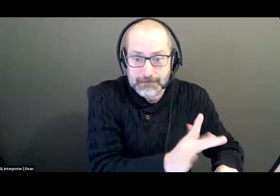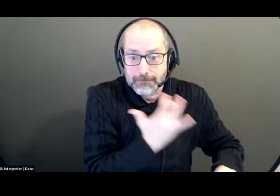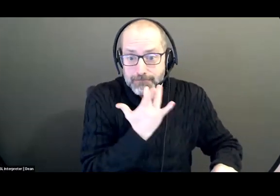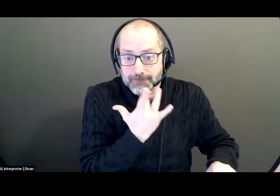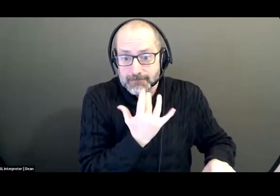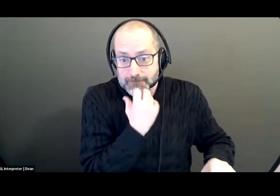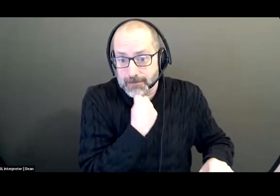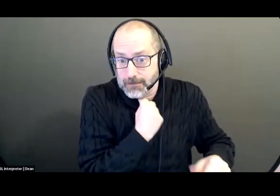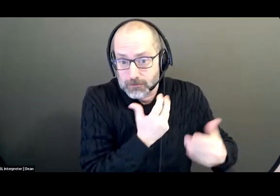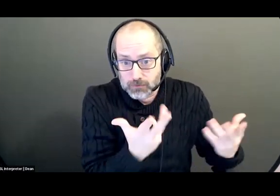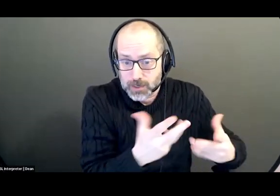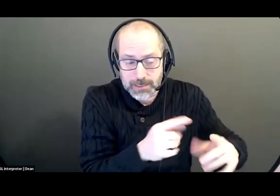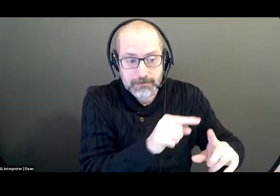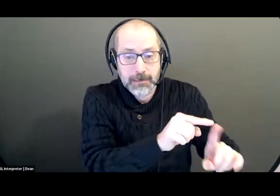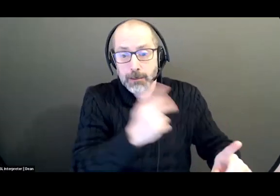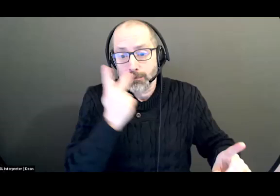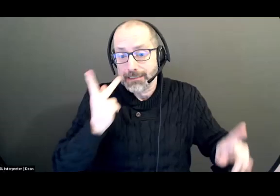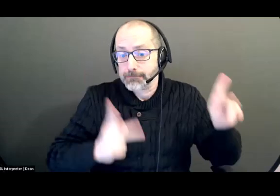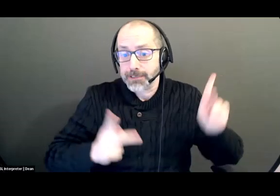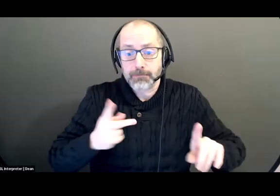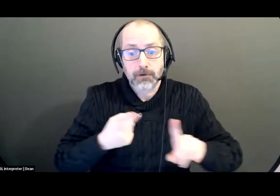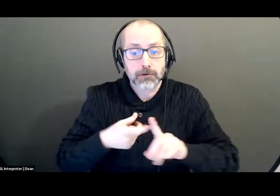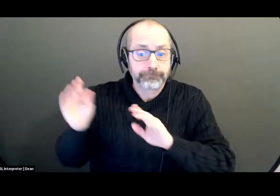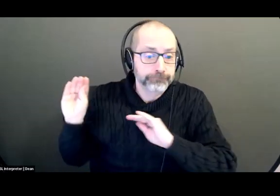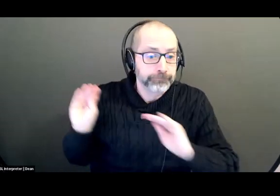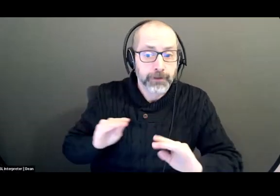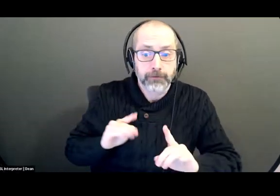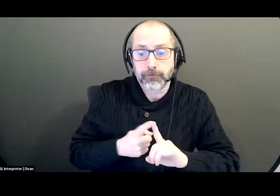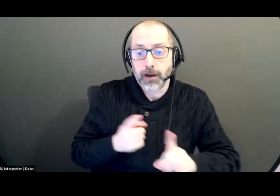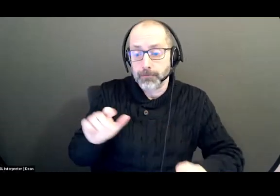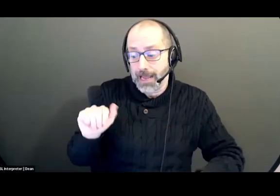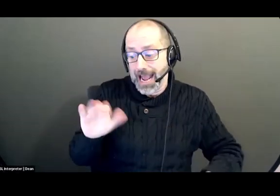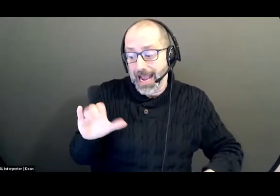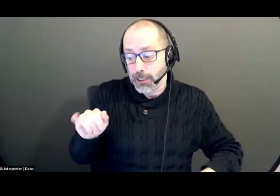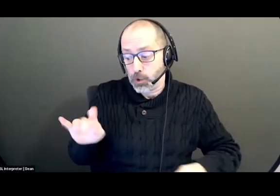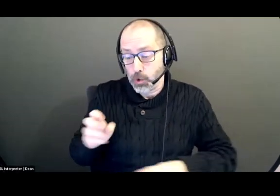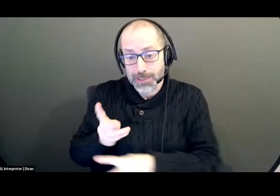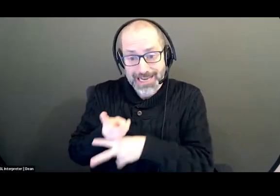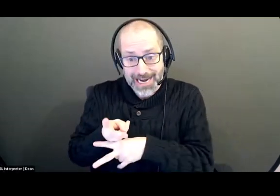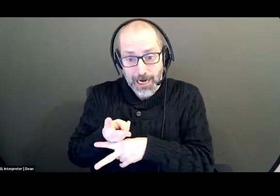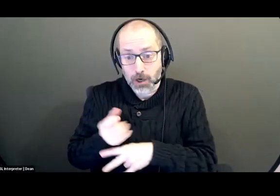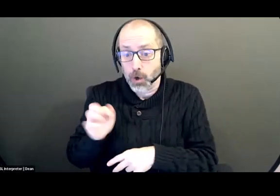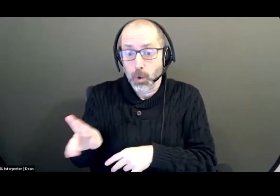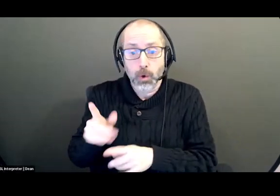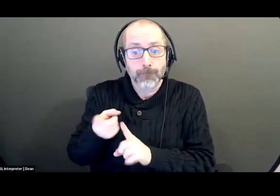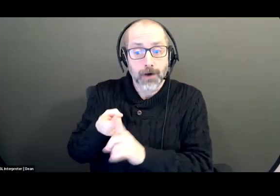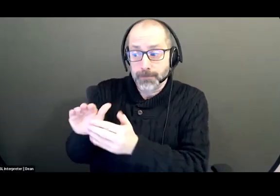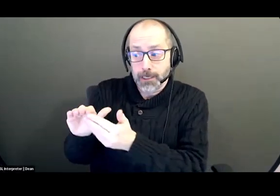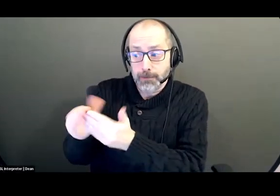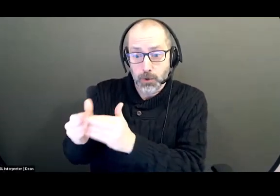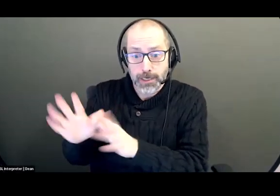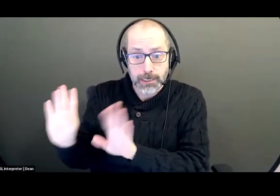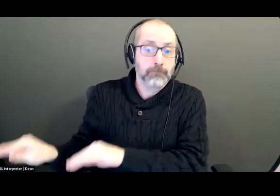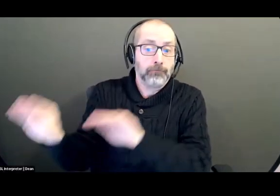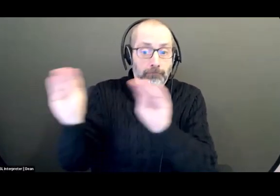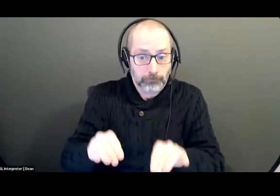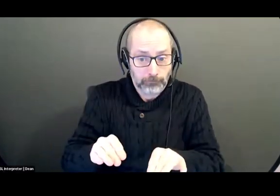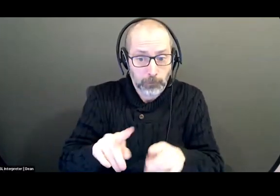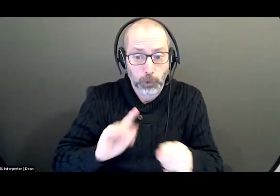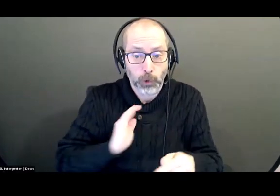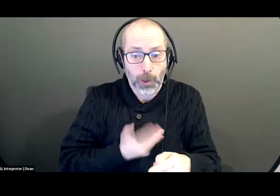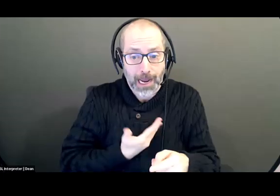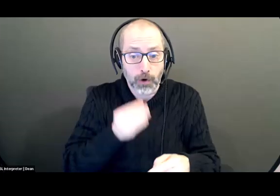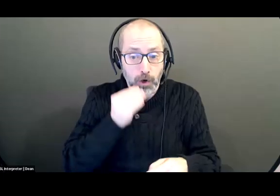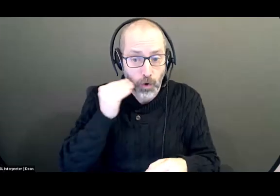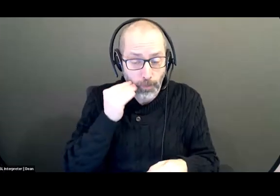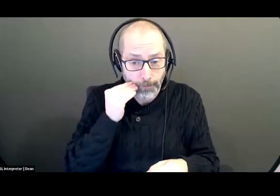identity, values, and experiences into the healthcare setting. Within our program, we would often see our residents coming from either acute care